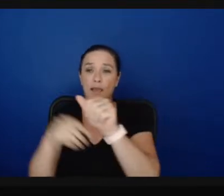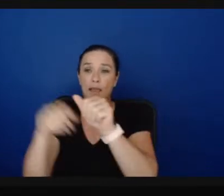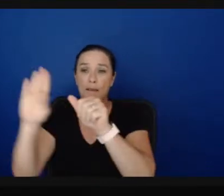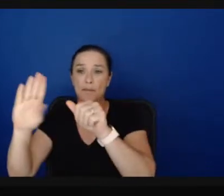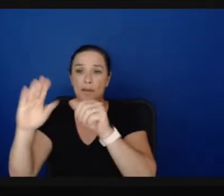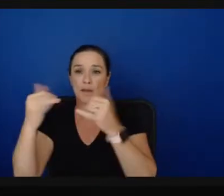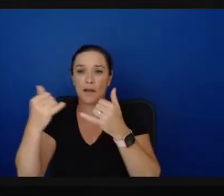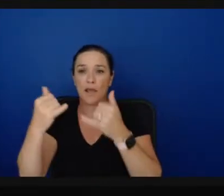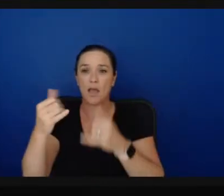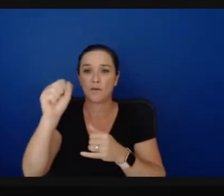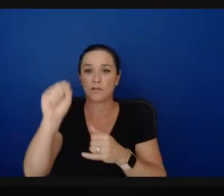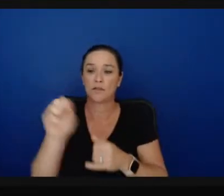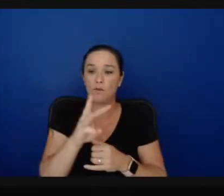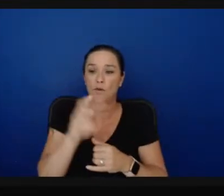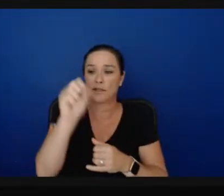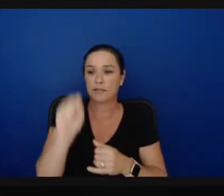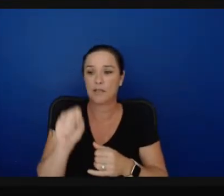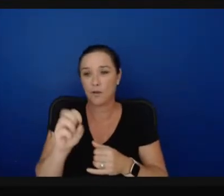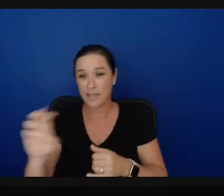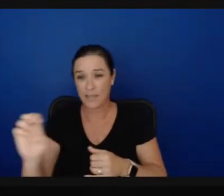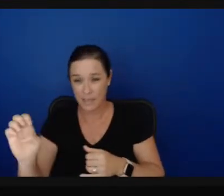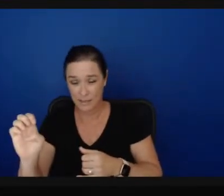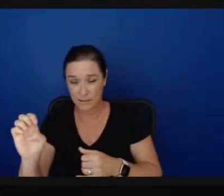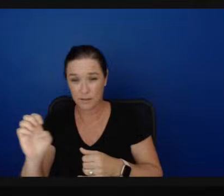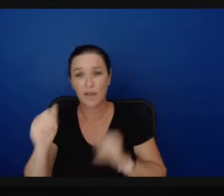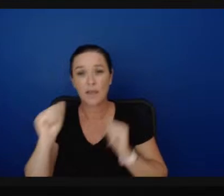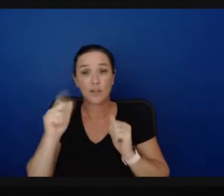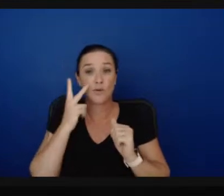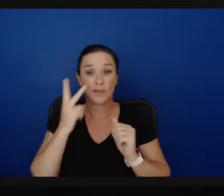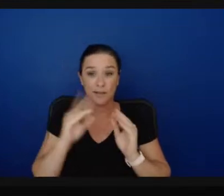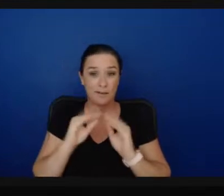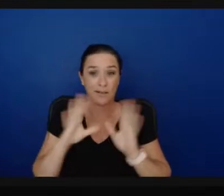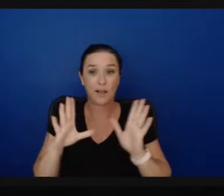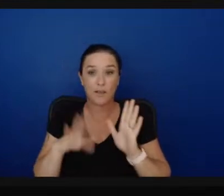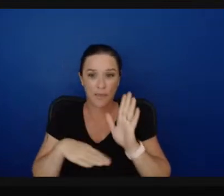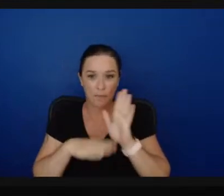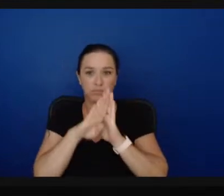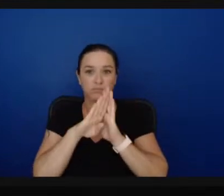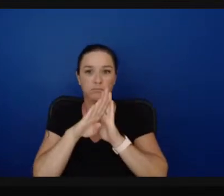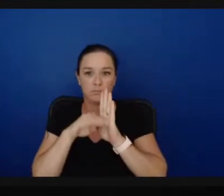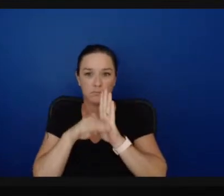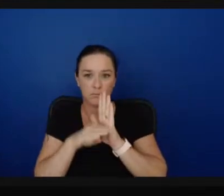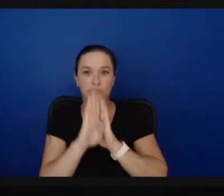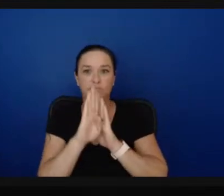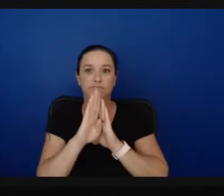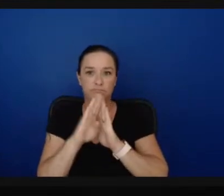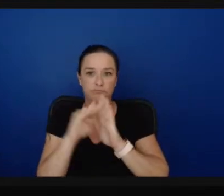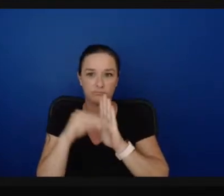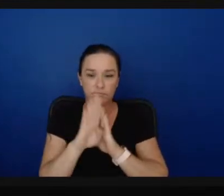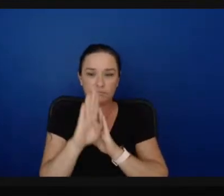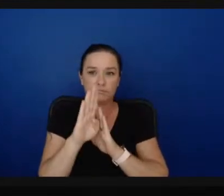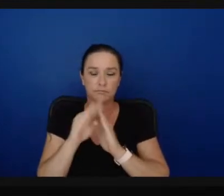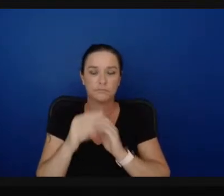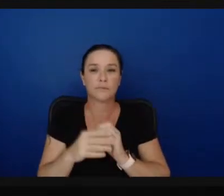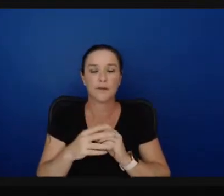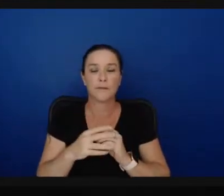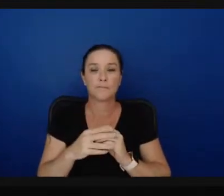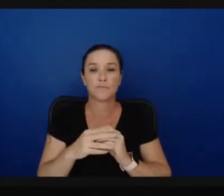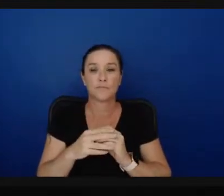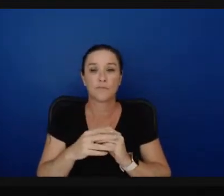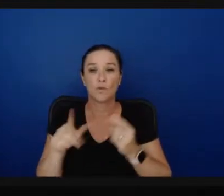southeast. Once again, you see pretty clearly these pulses, right? So when we see this other